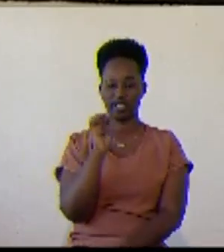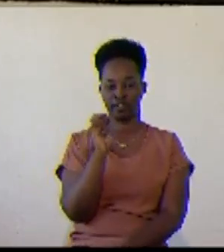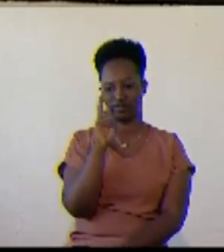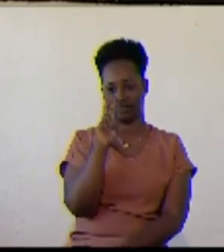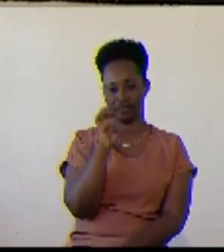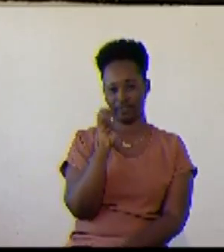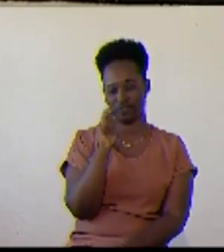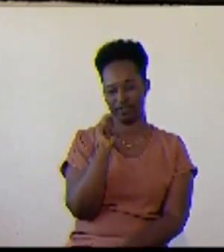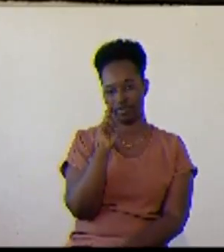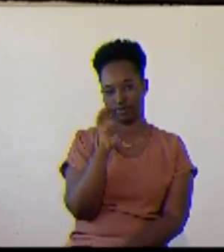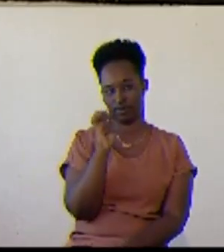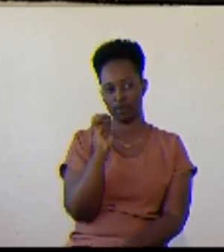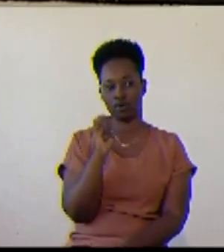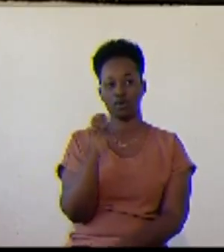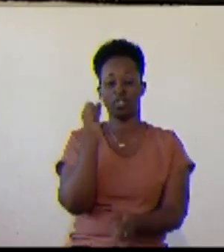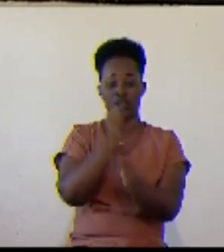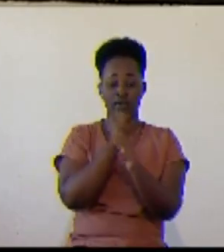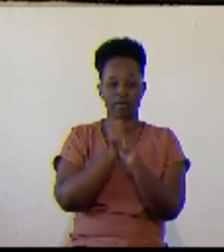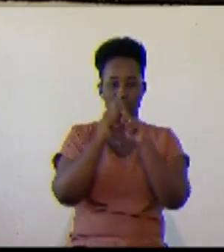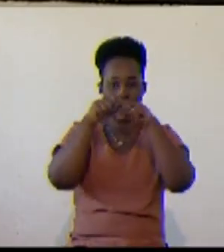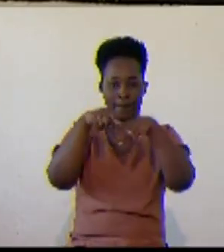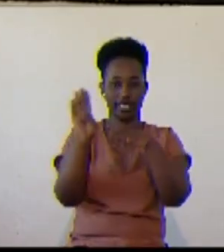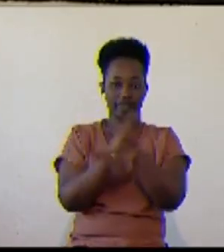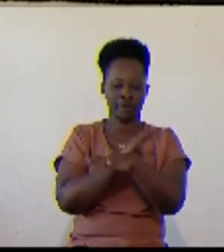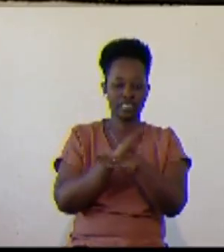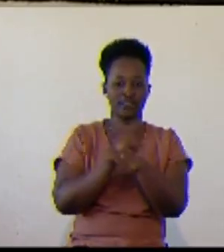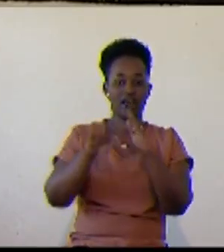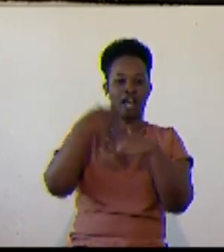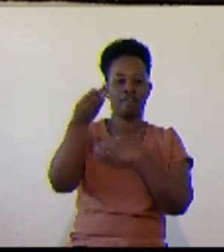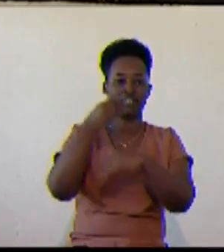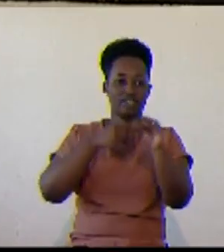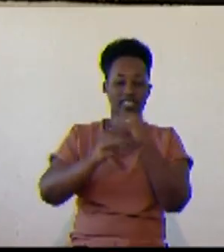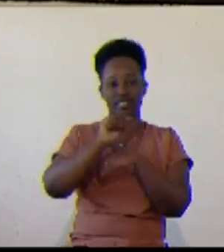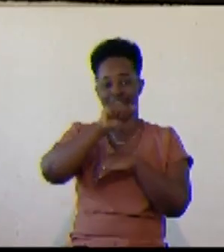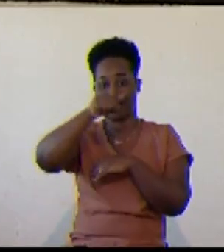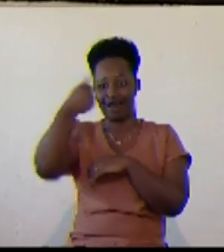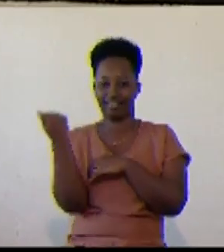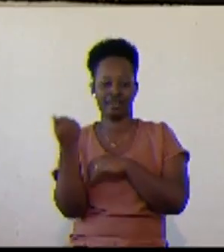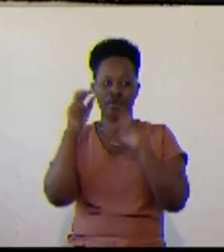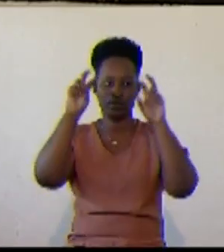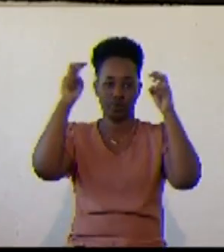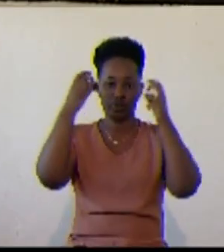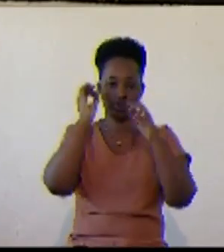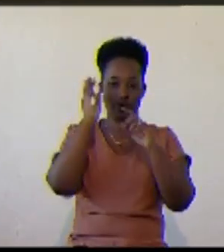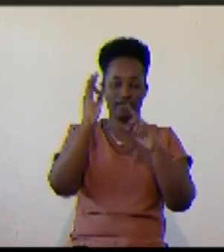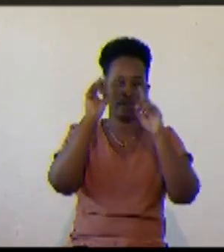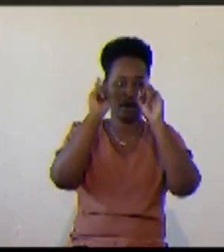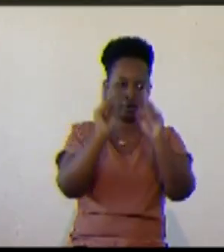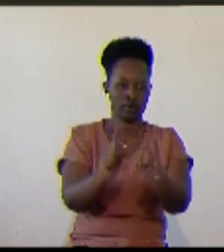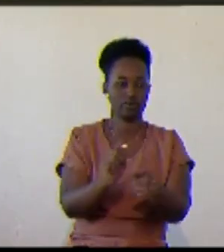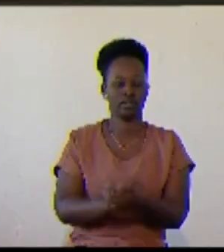revenue generated by the business after selling an extra unit of output. After selling an